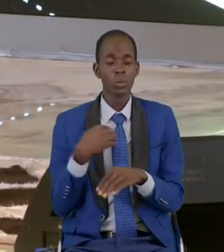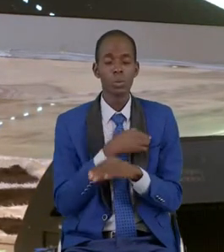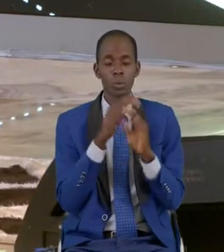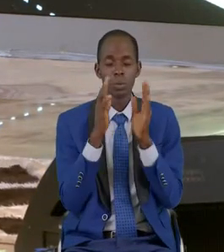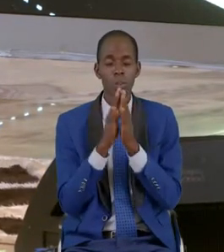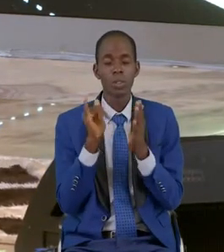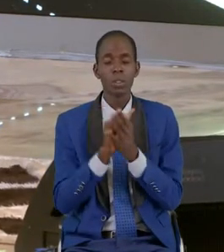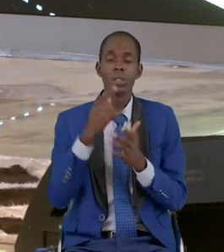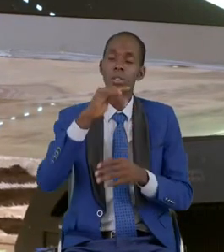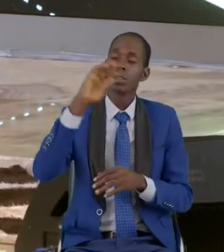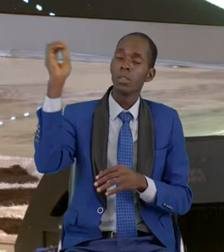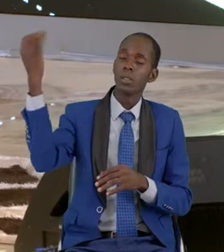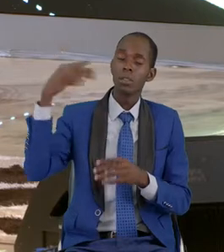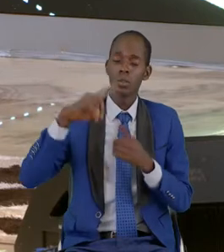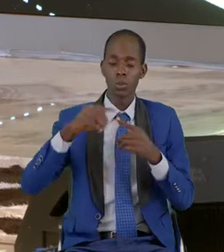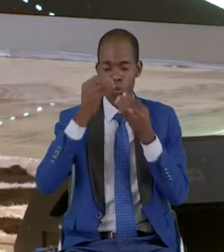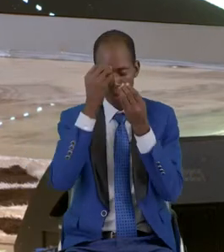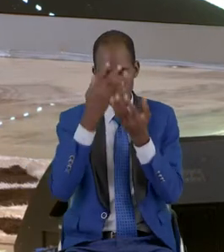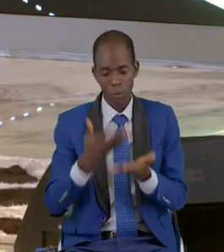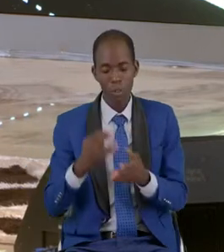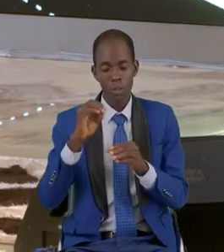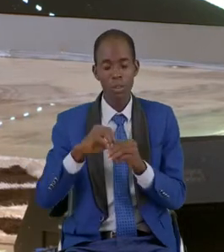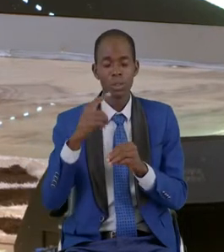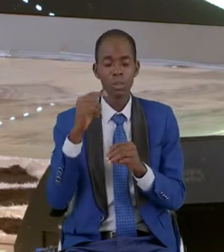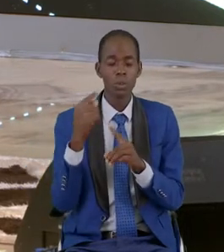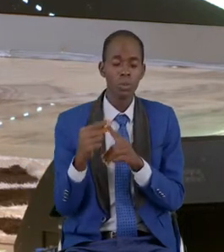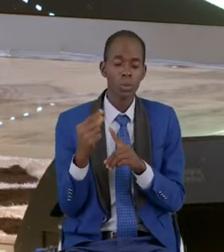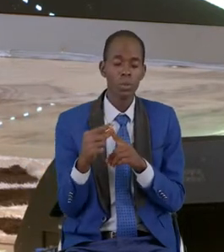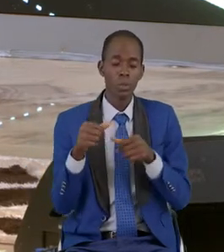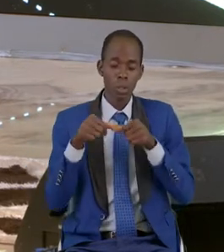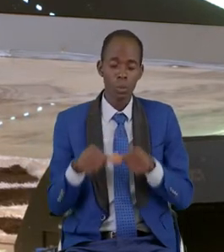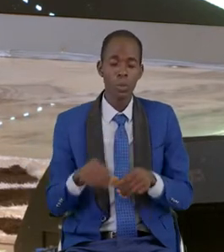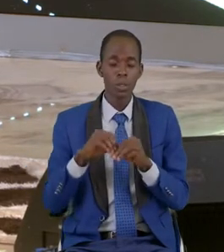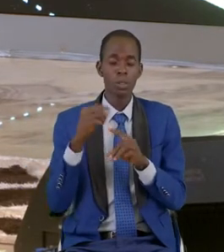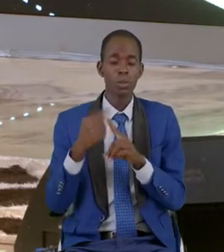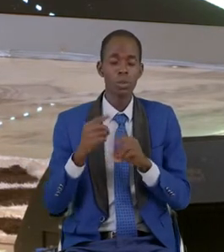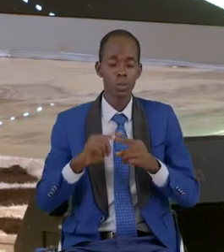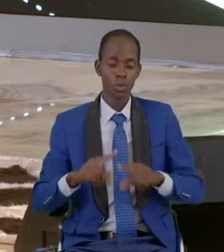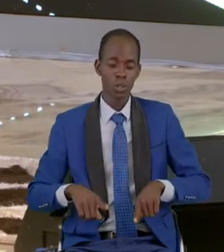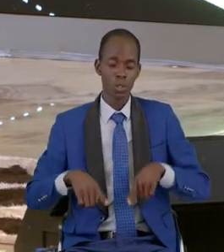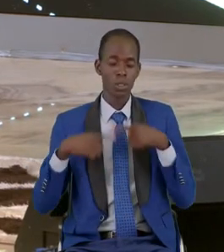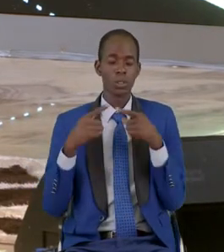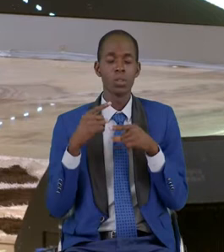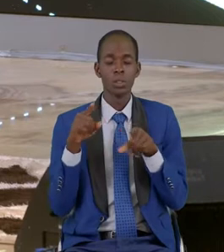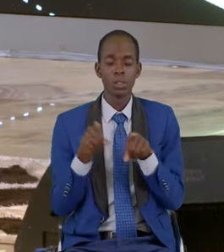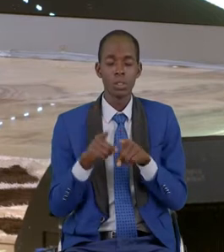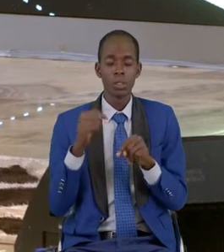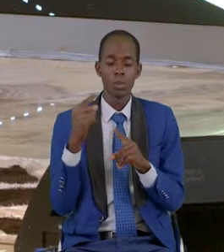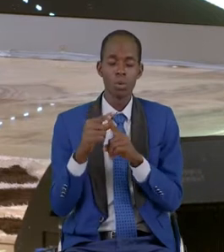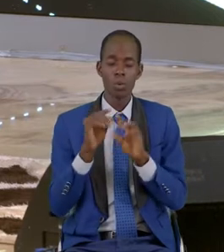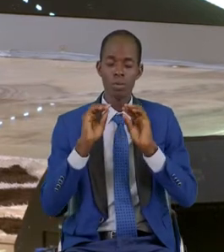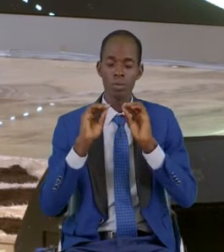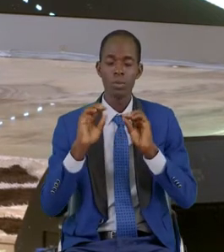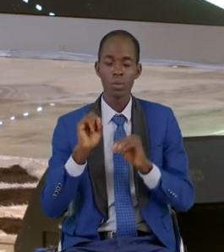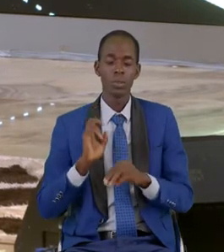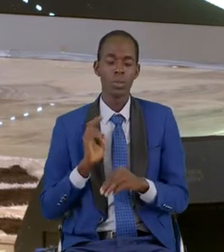grace to abide in the word, to live like the word teaches us,